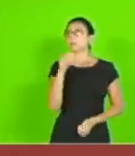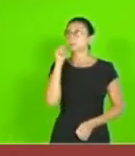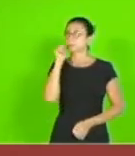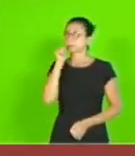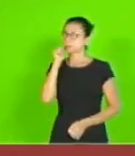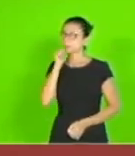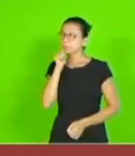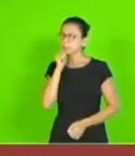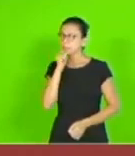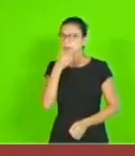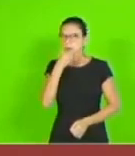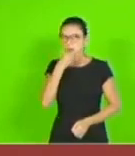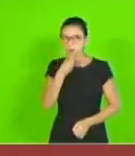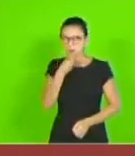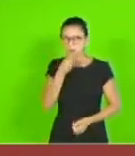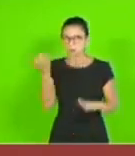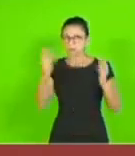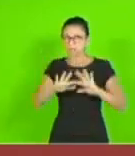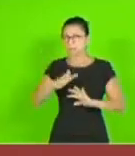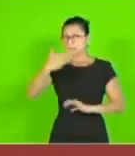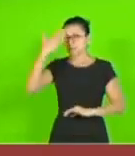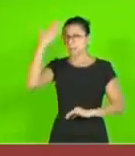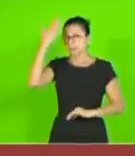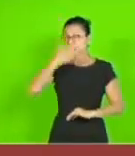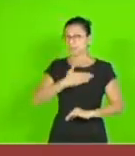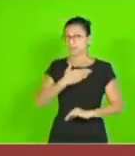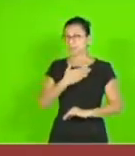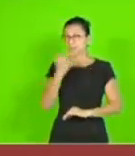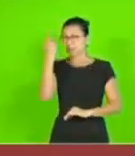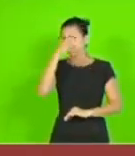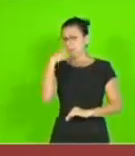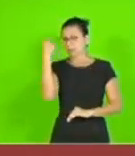We're all from descendants of natives.